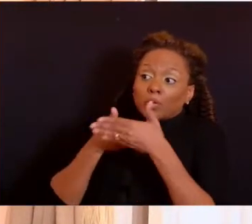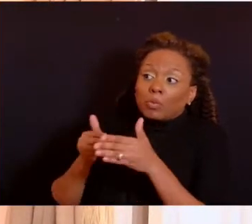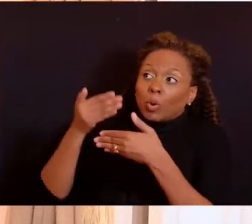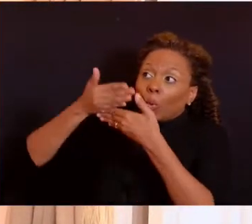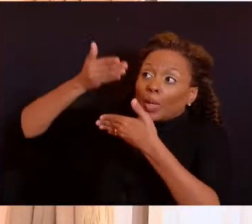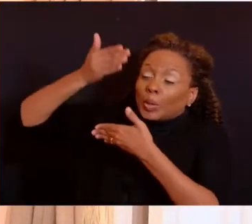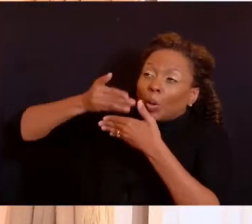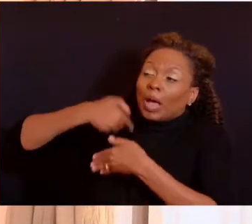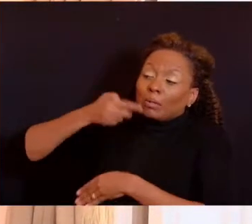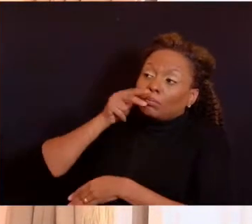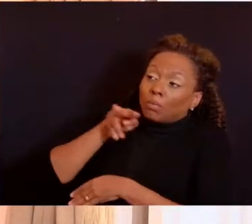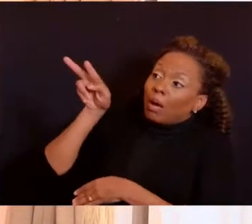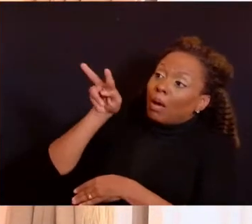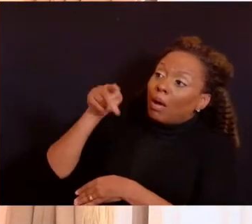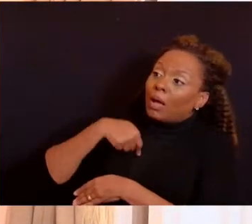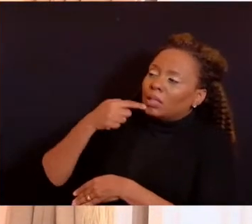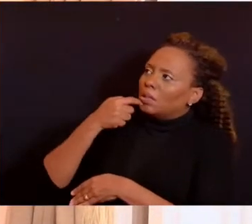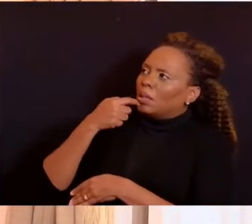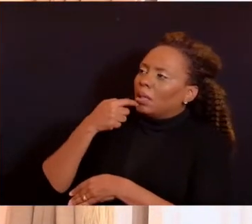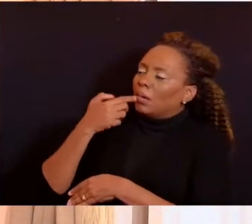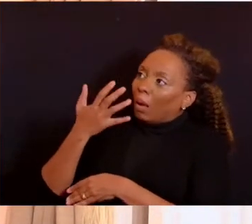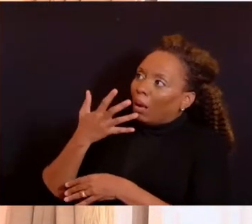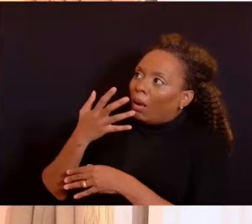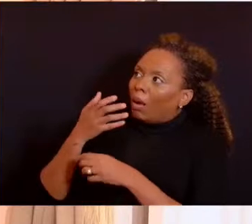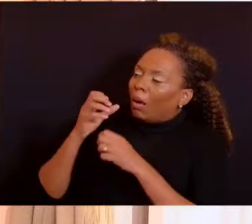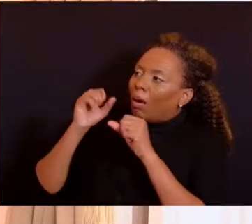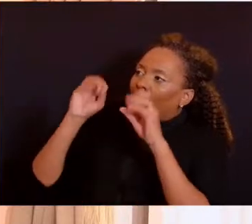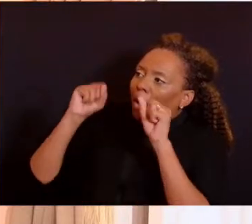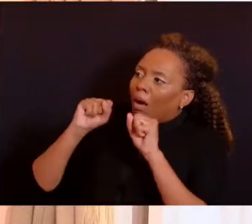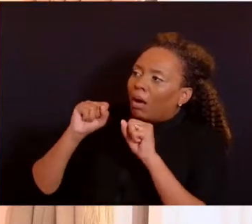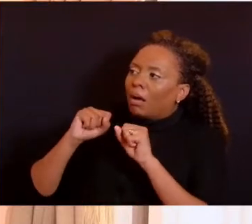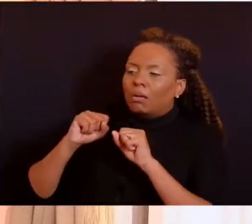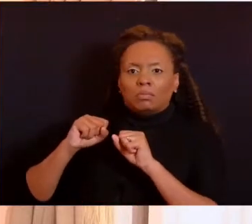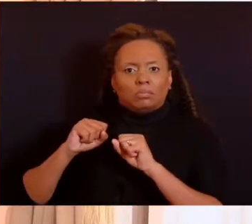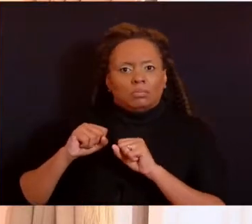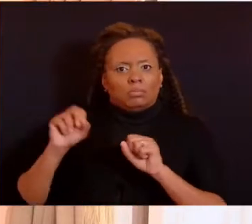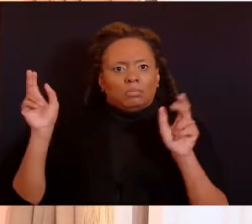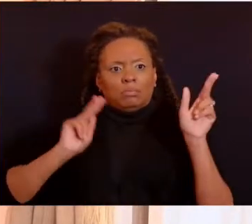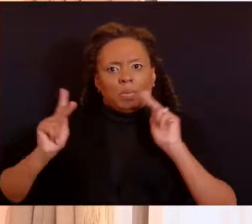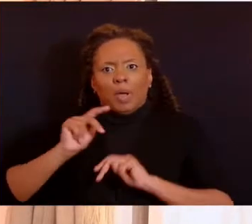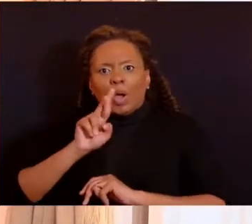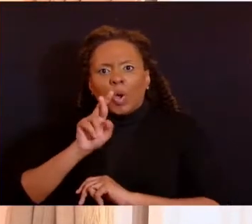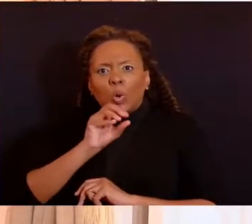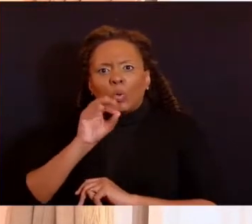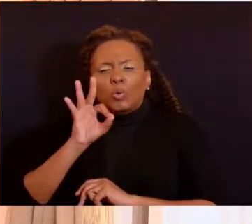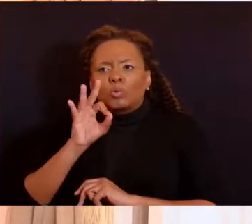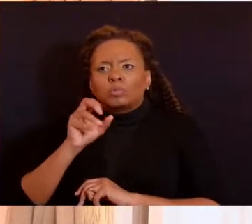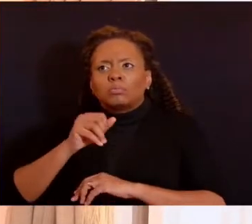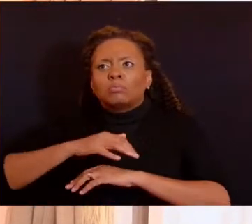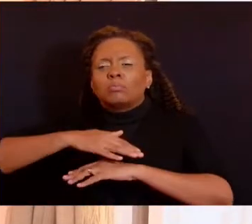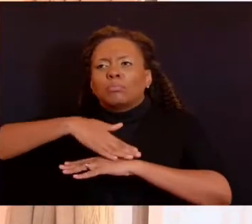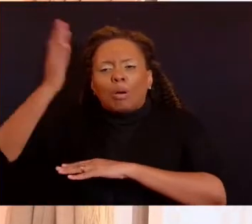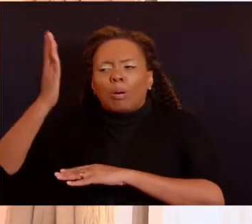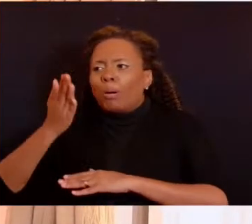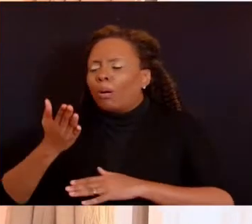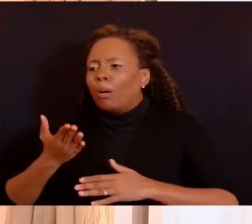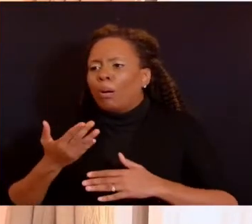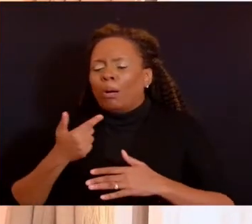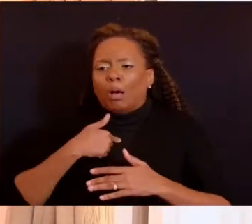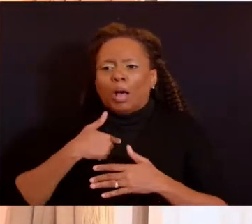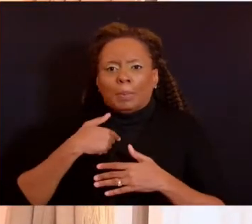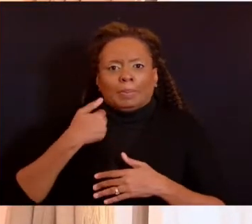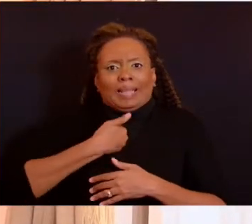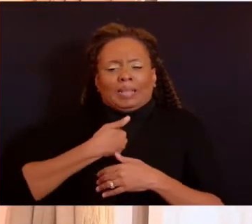about those who would have had to face the elements because of their roofs. And it is for that reason, why the